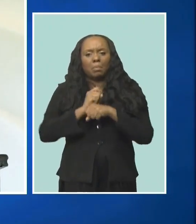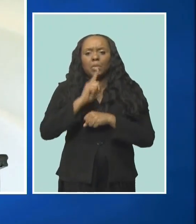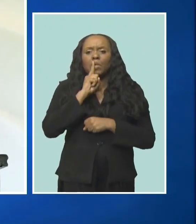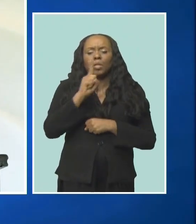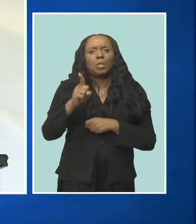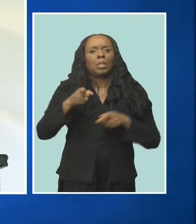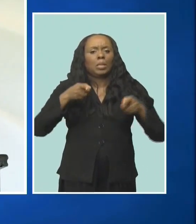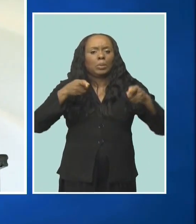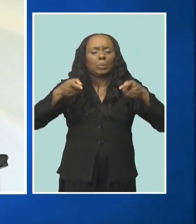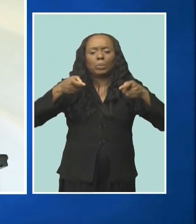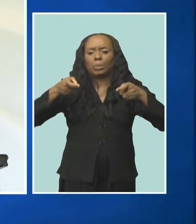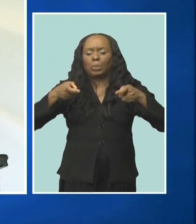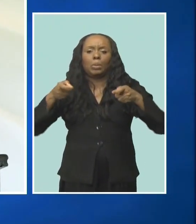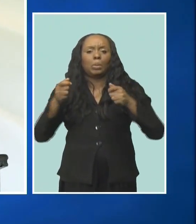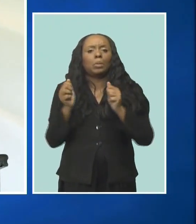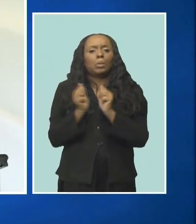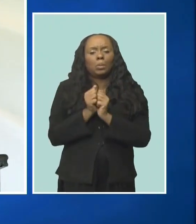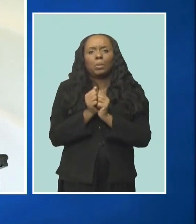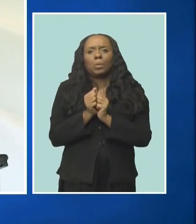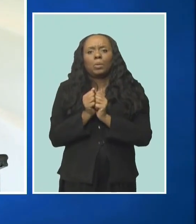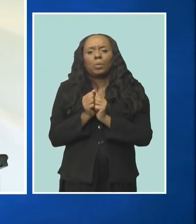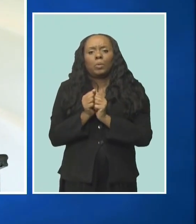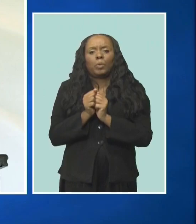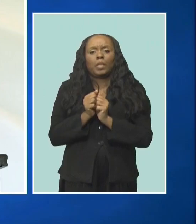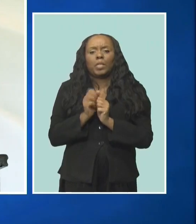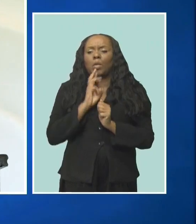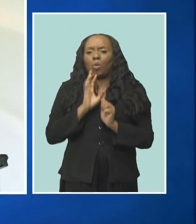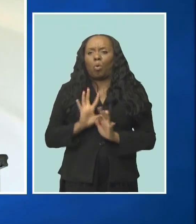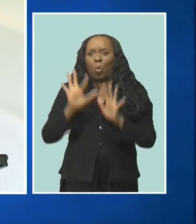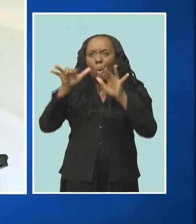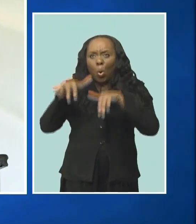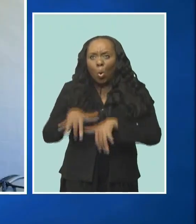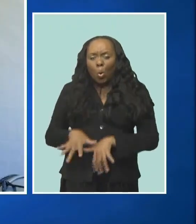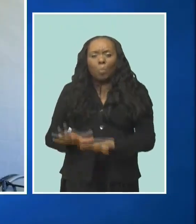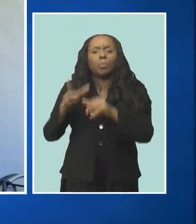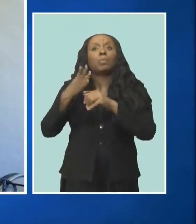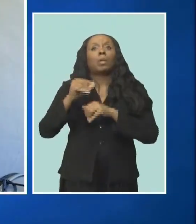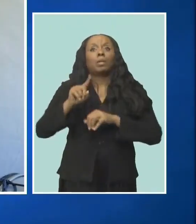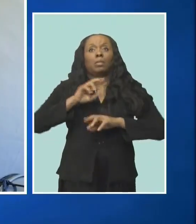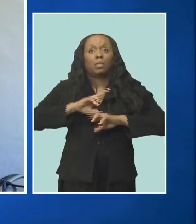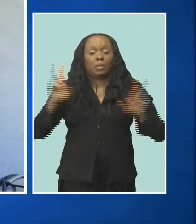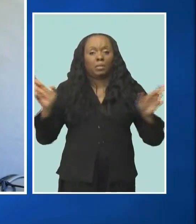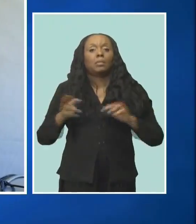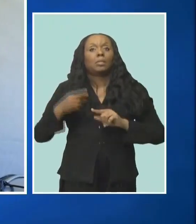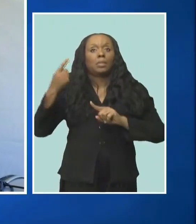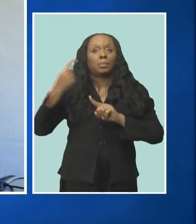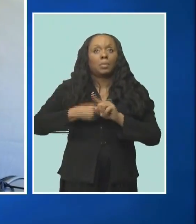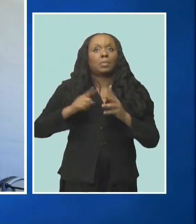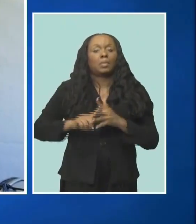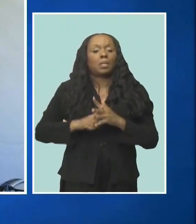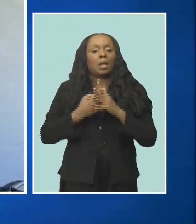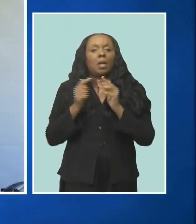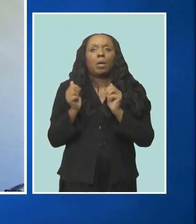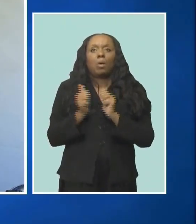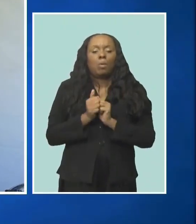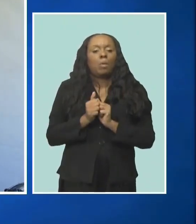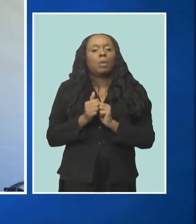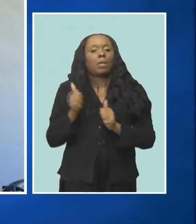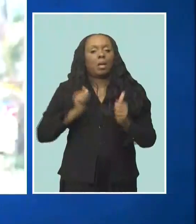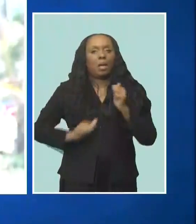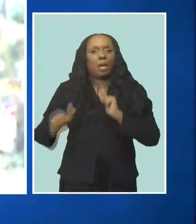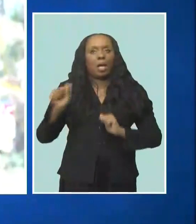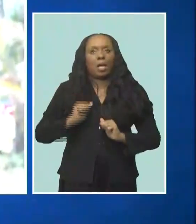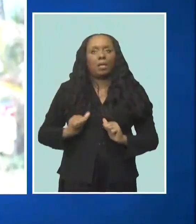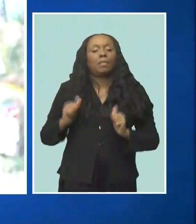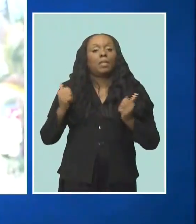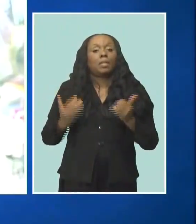hazards and tsunamis and being prepared for them. The month of activities kicked off with an event at the Hillcrest Community Center in